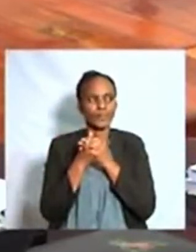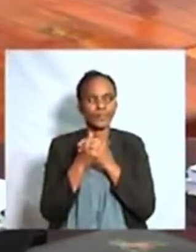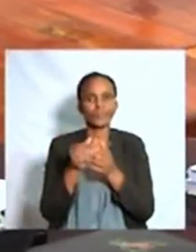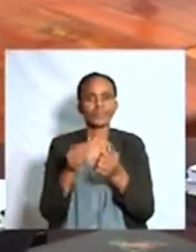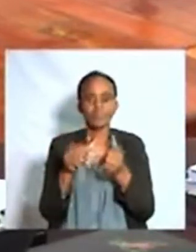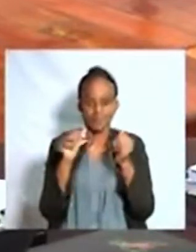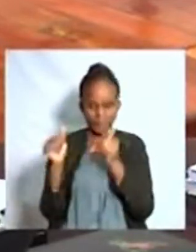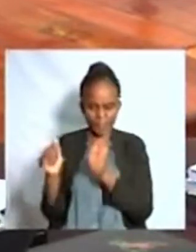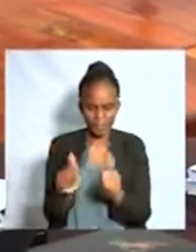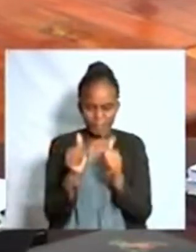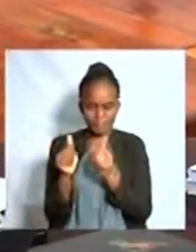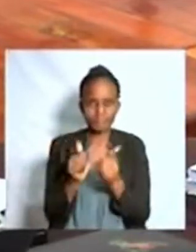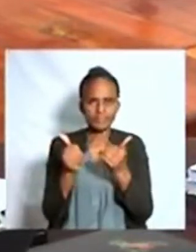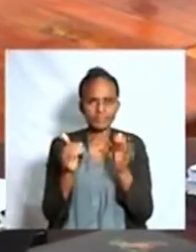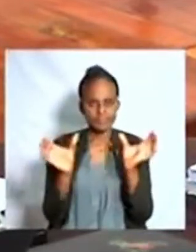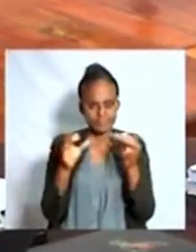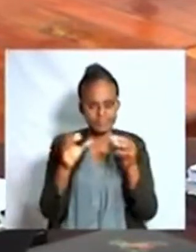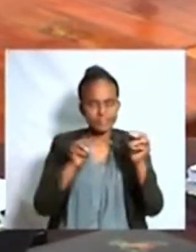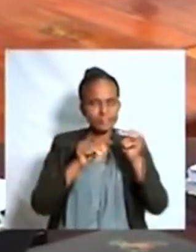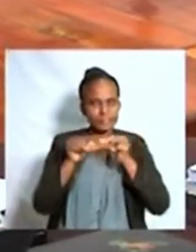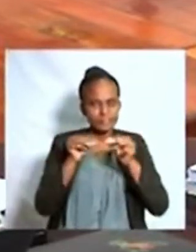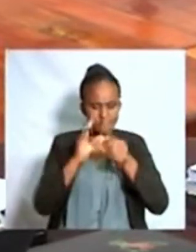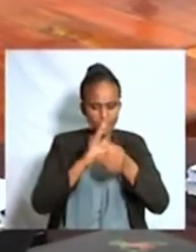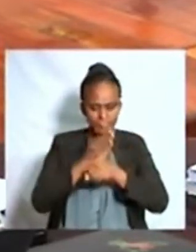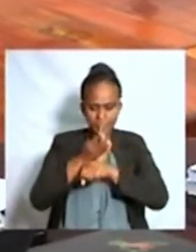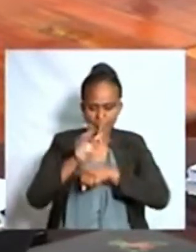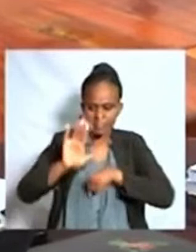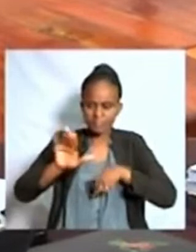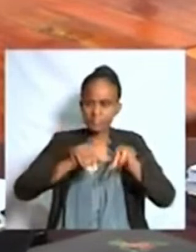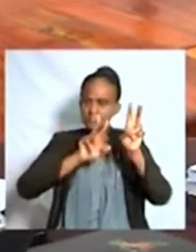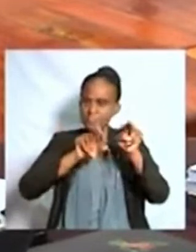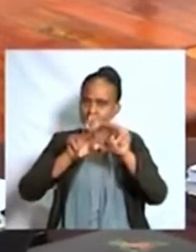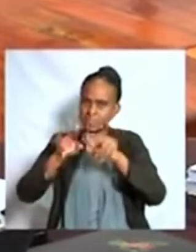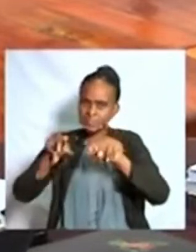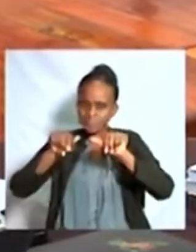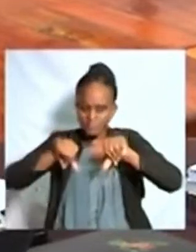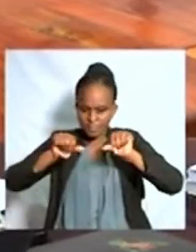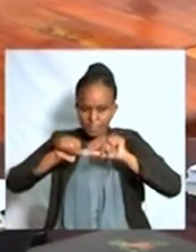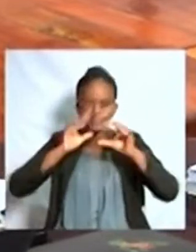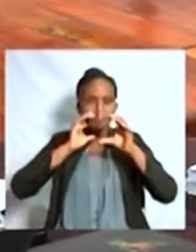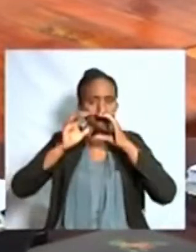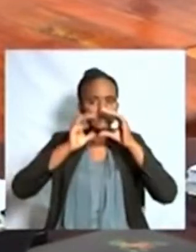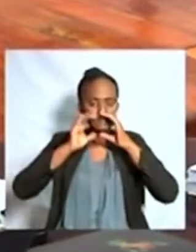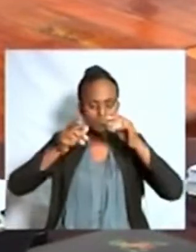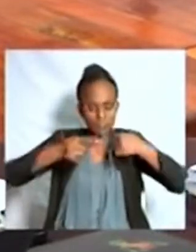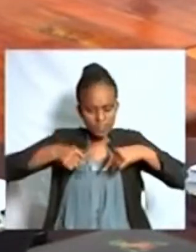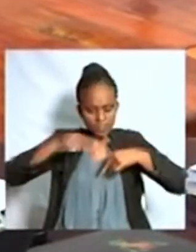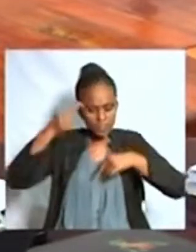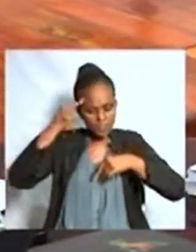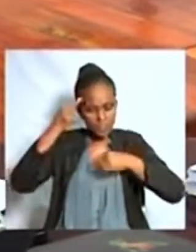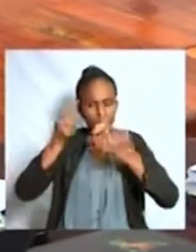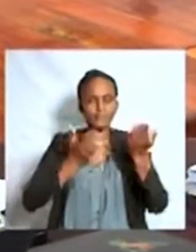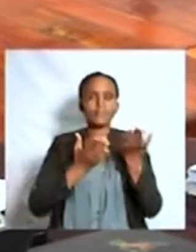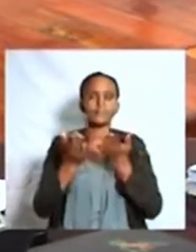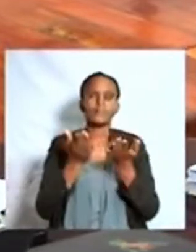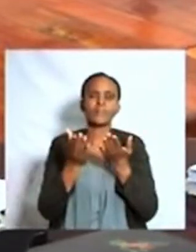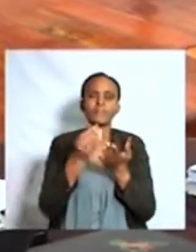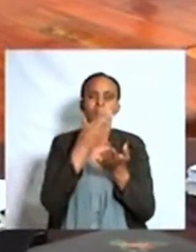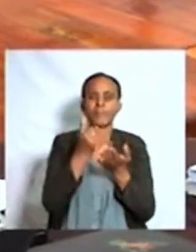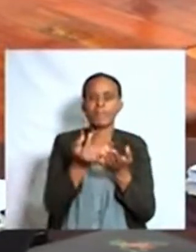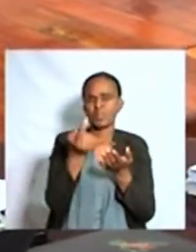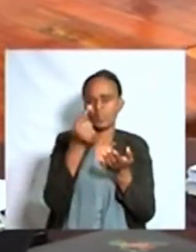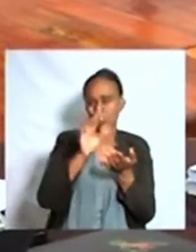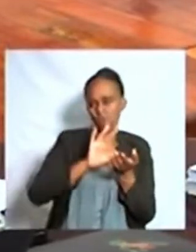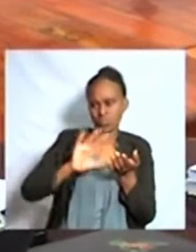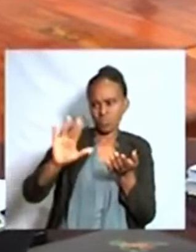Action taken, the Council management, following the observation by the auditor, communicated to the Local Government Service Commission, and one of